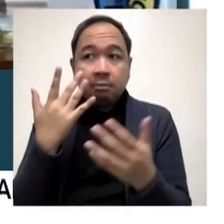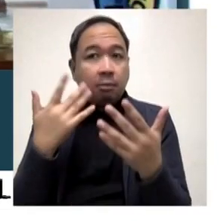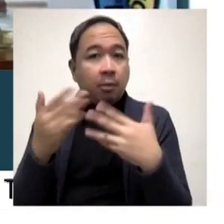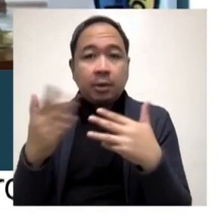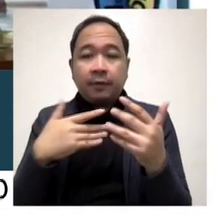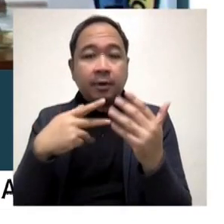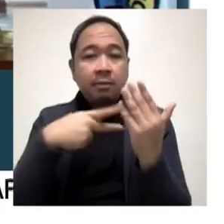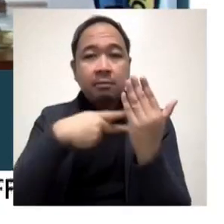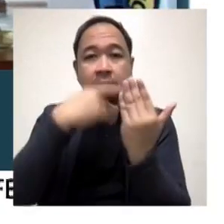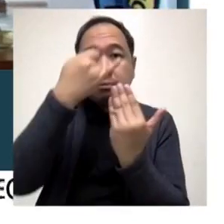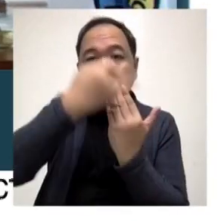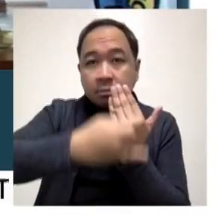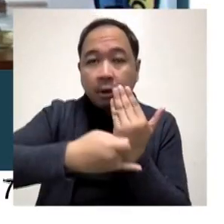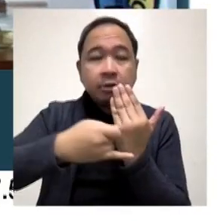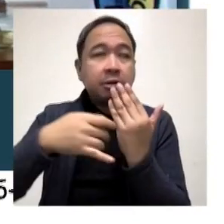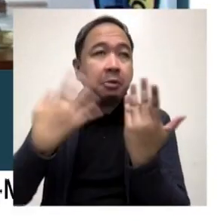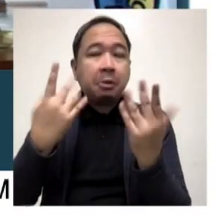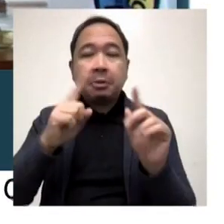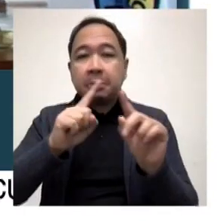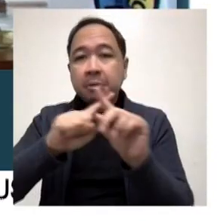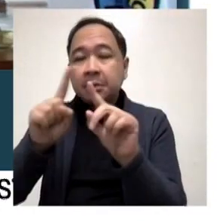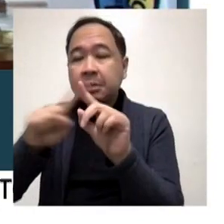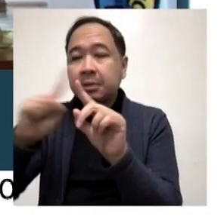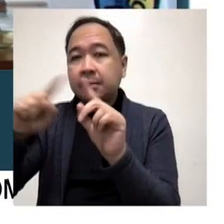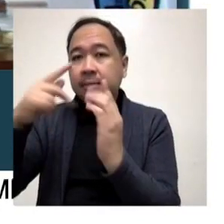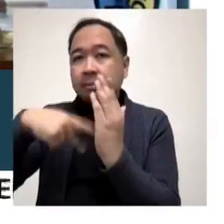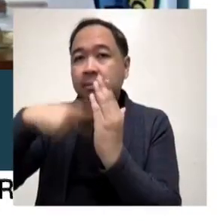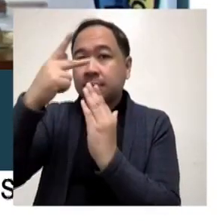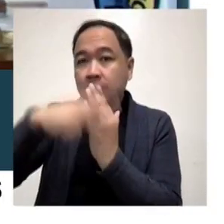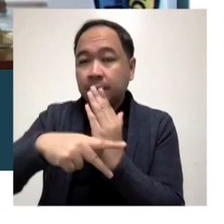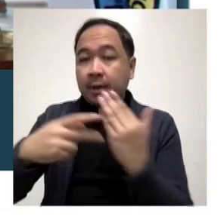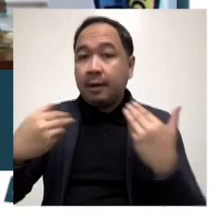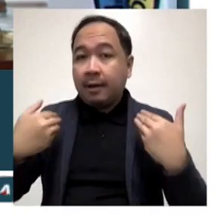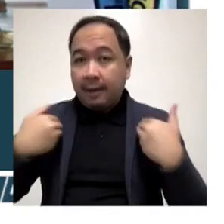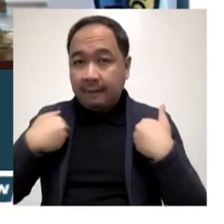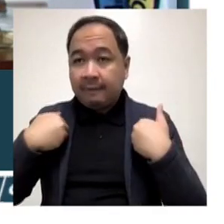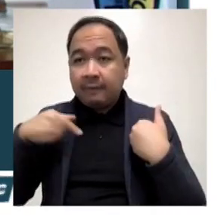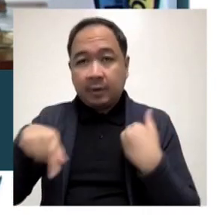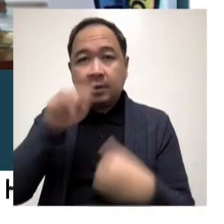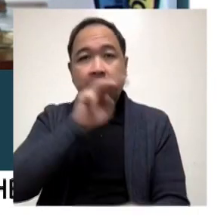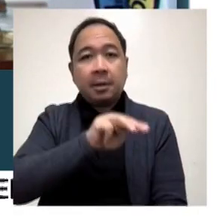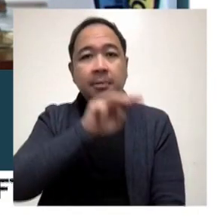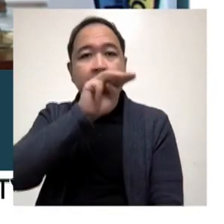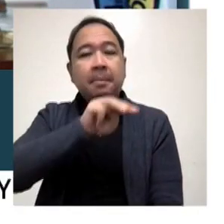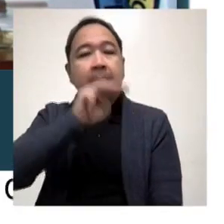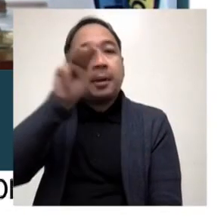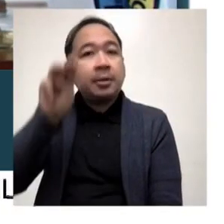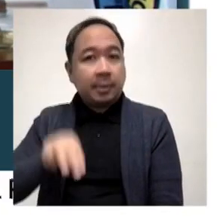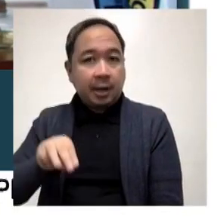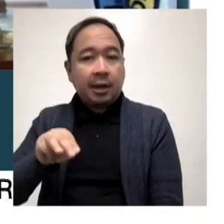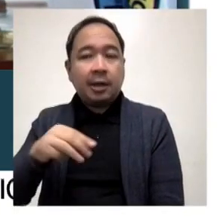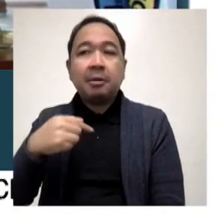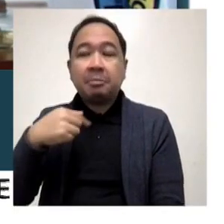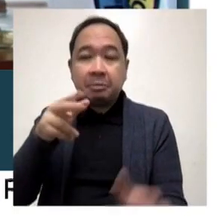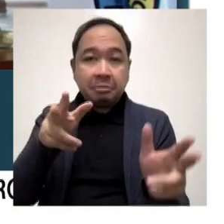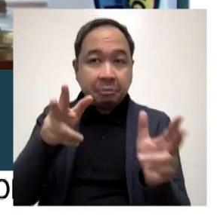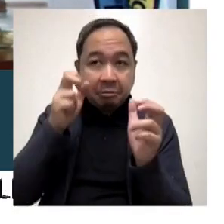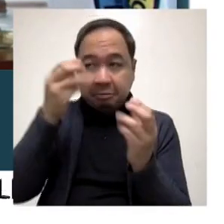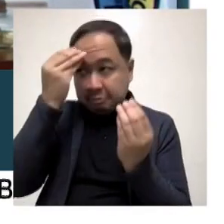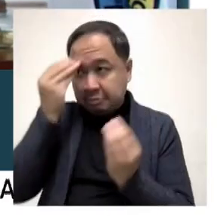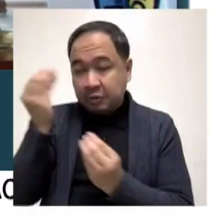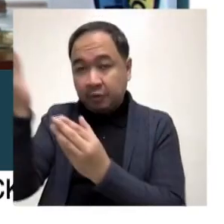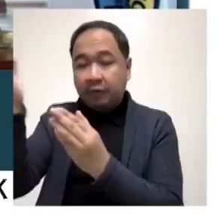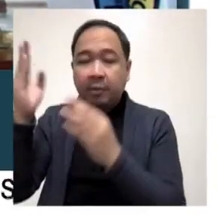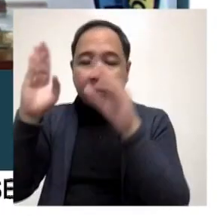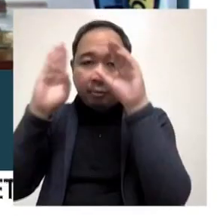projects, programs, things that Metro Manila will need, I can articulate to the president